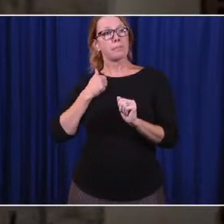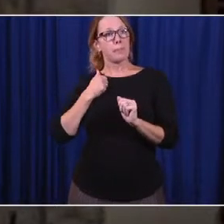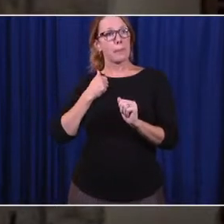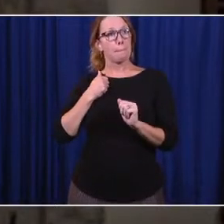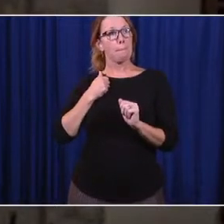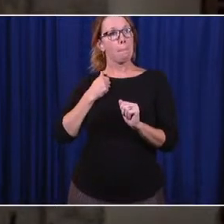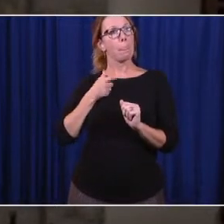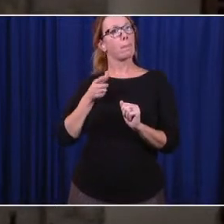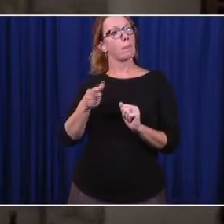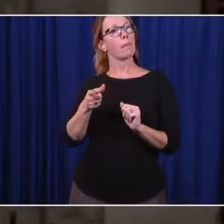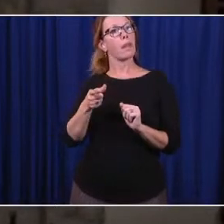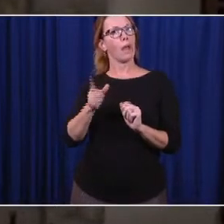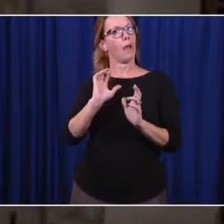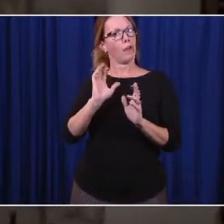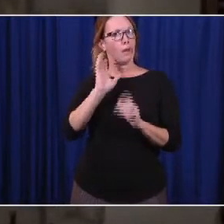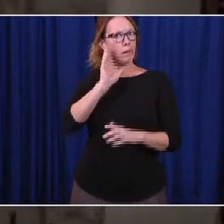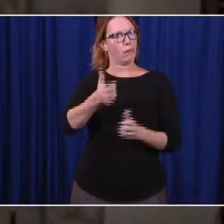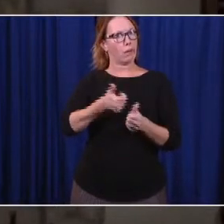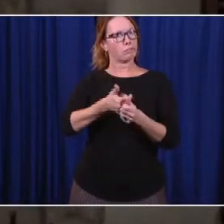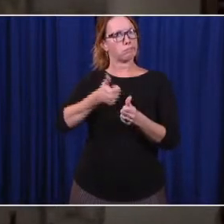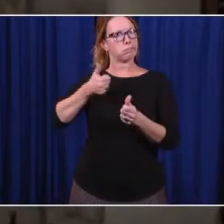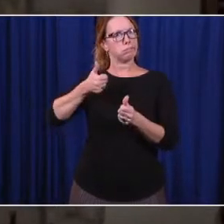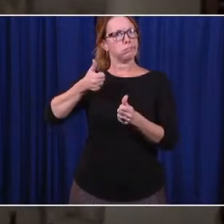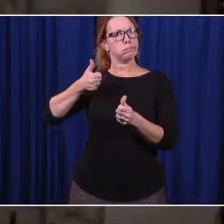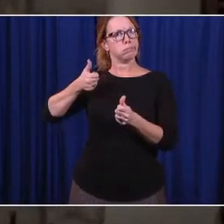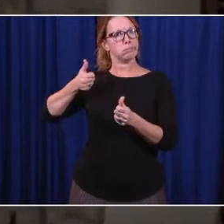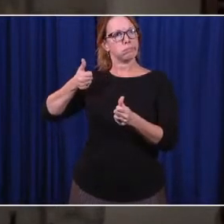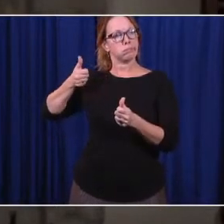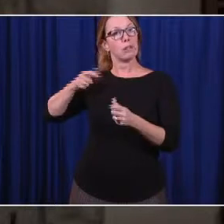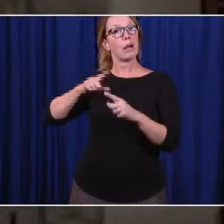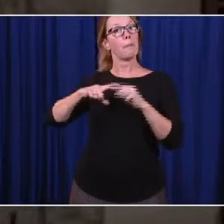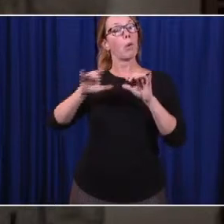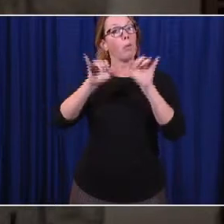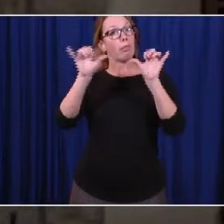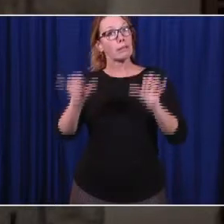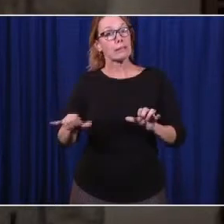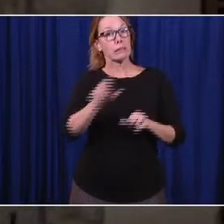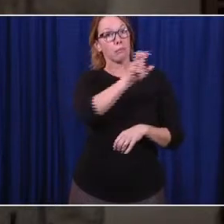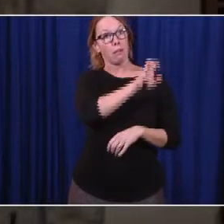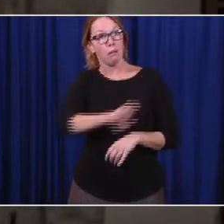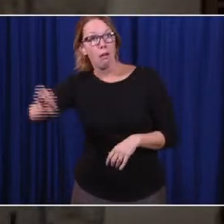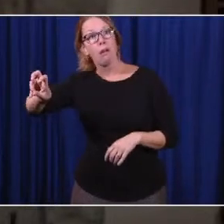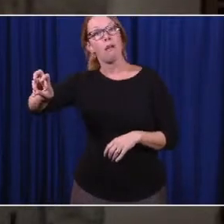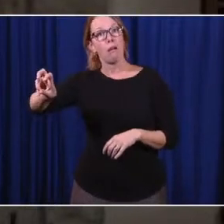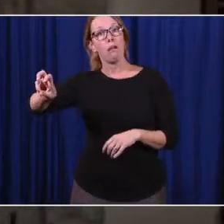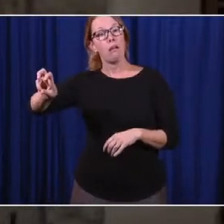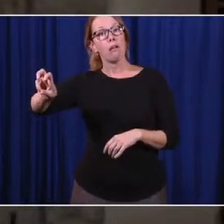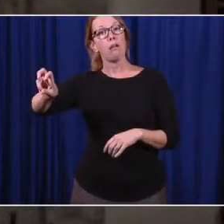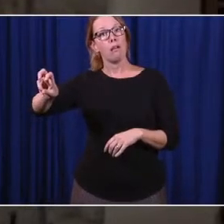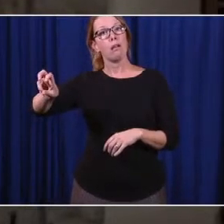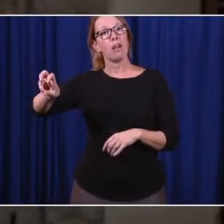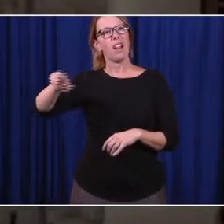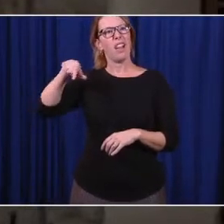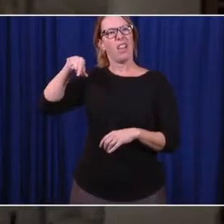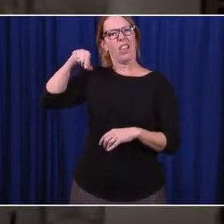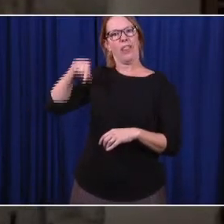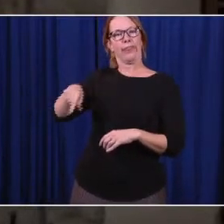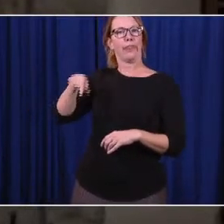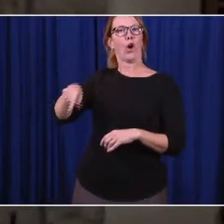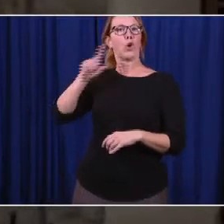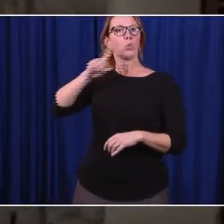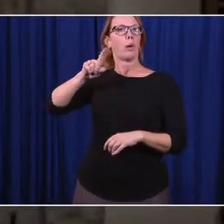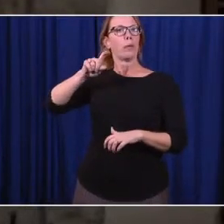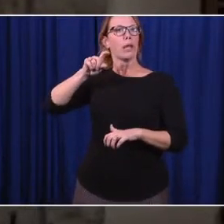does continue to grow, but as soon as the systems are switched over, basically these are going to be put